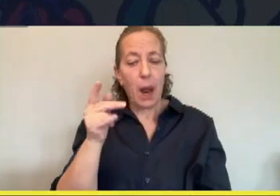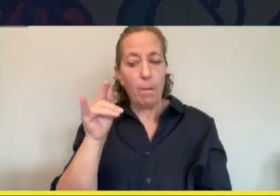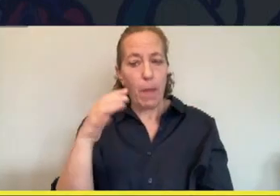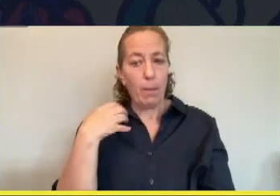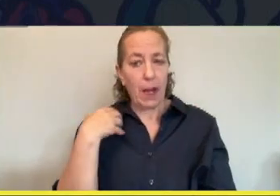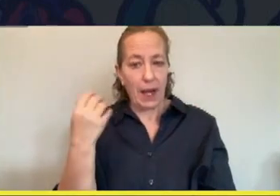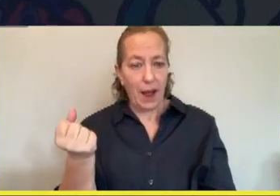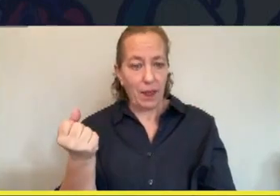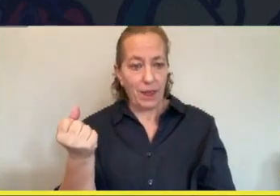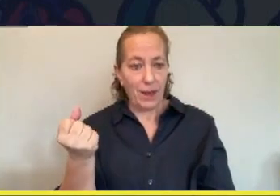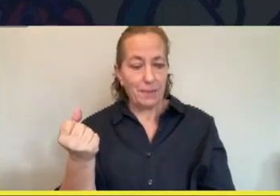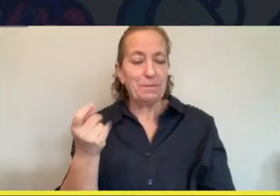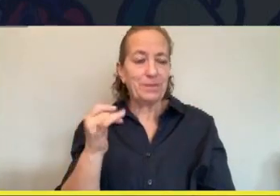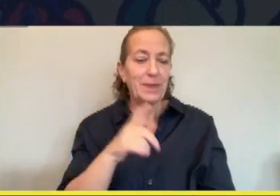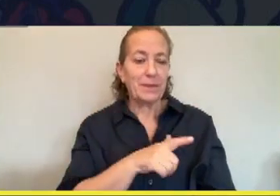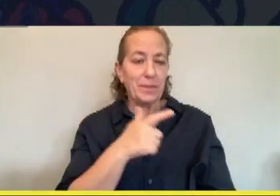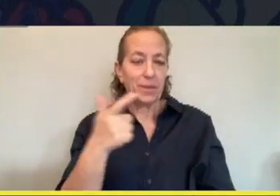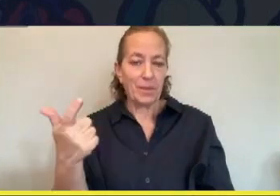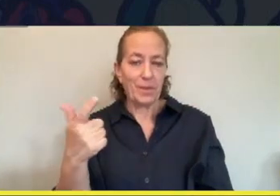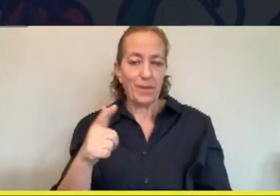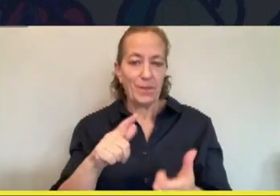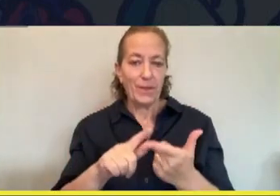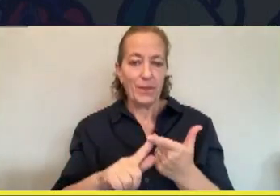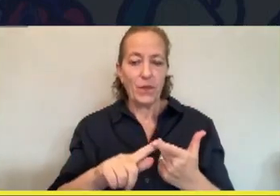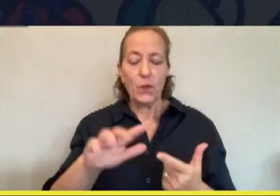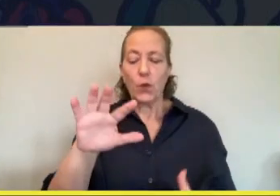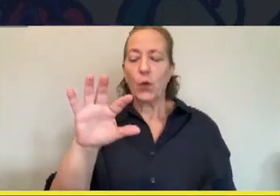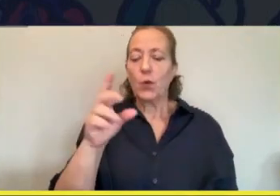it on now to Dr. Rocco Ferbel.